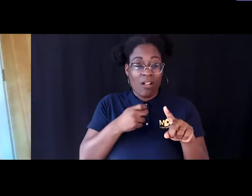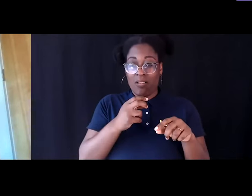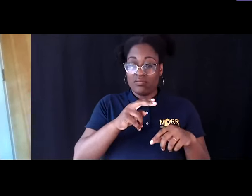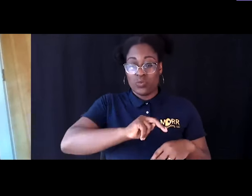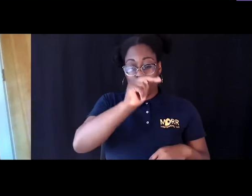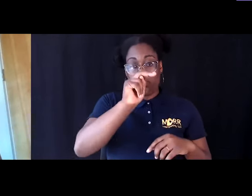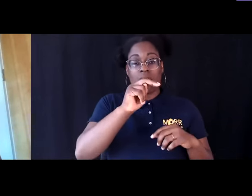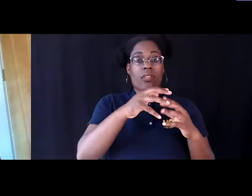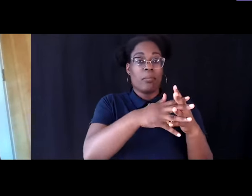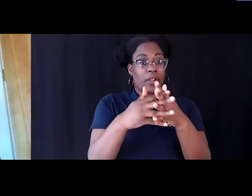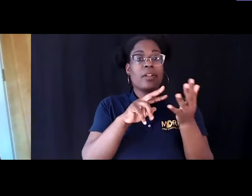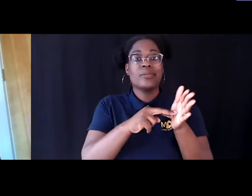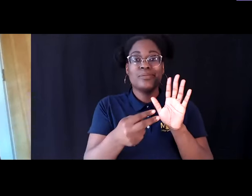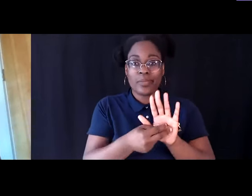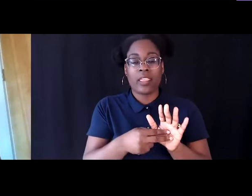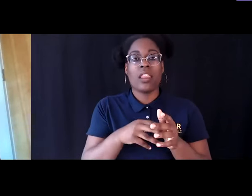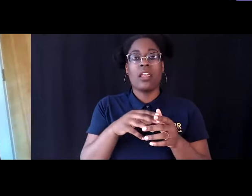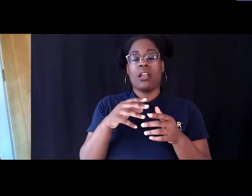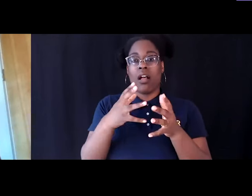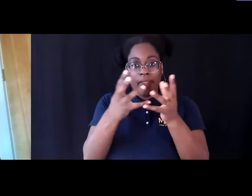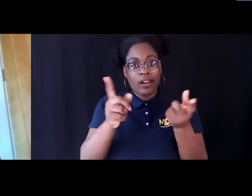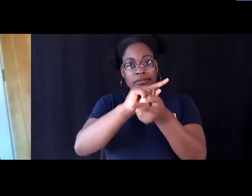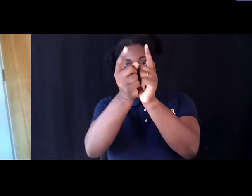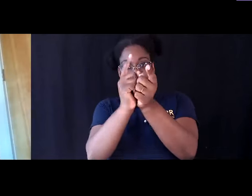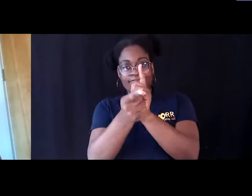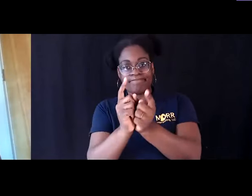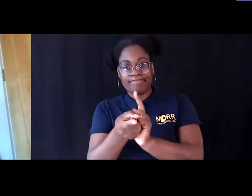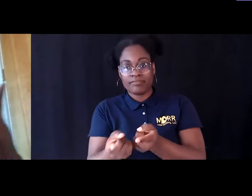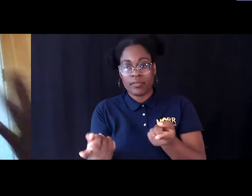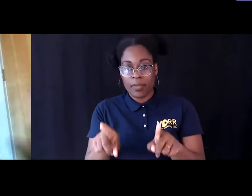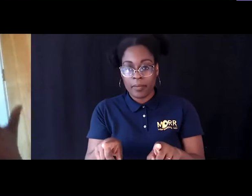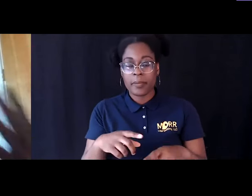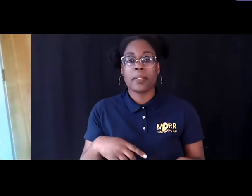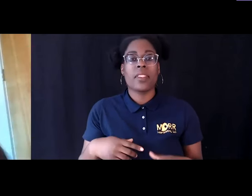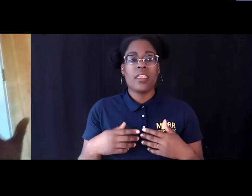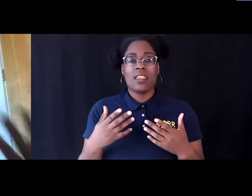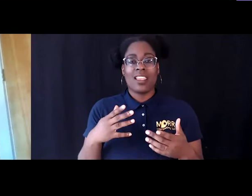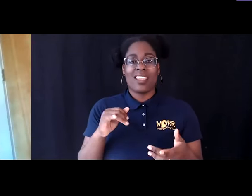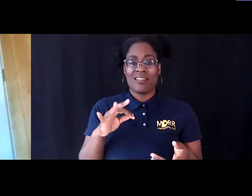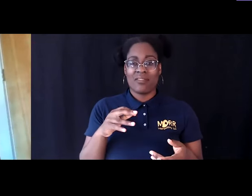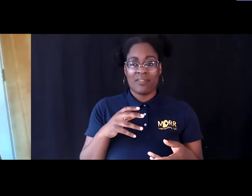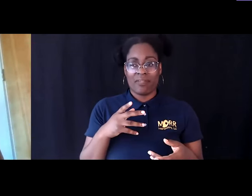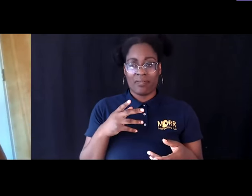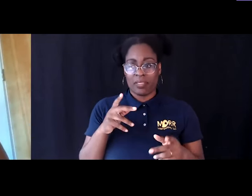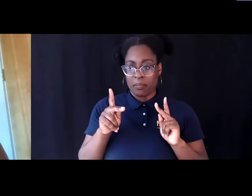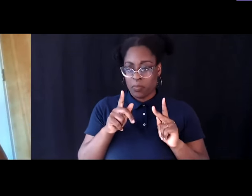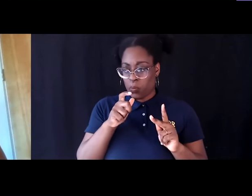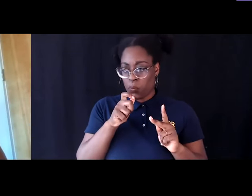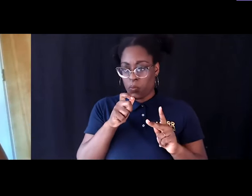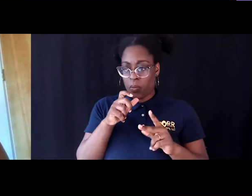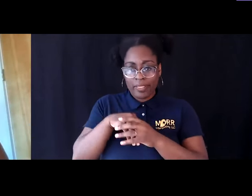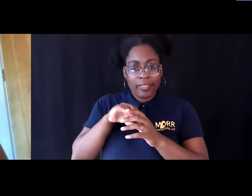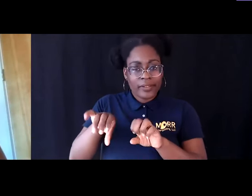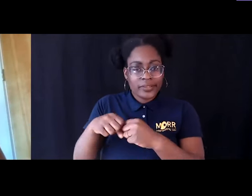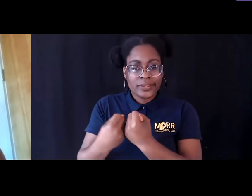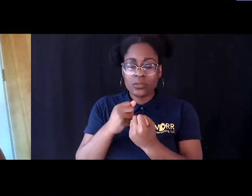Two-Spirit back into their own languages, even though if there were people who were not identified as men or women in their societies,